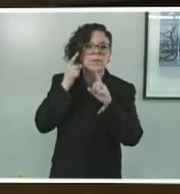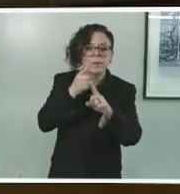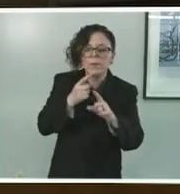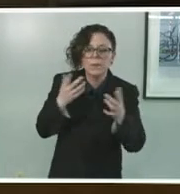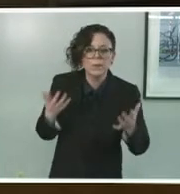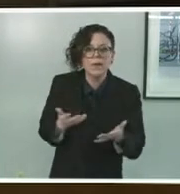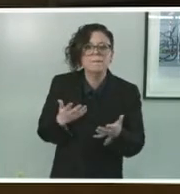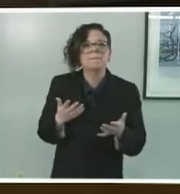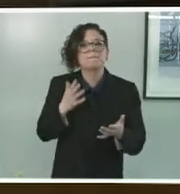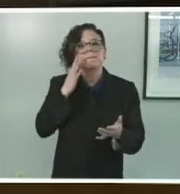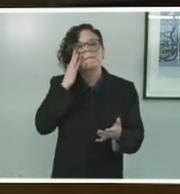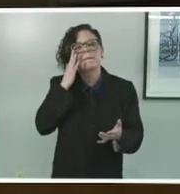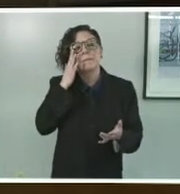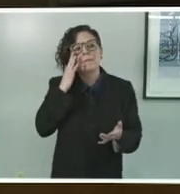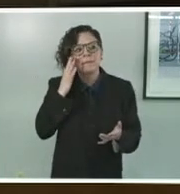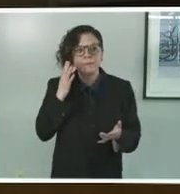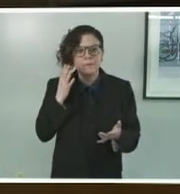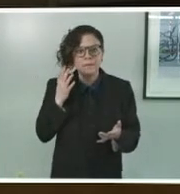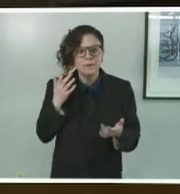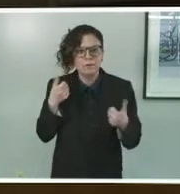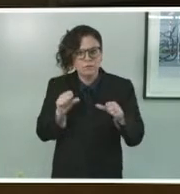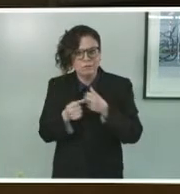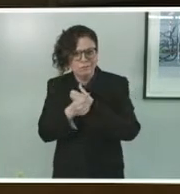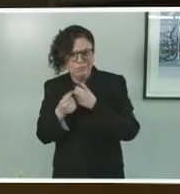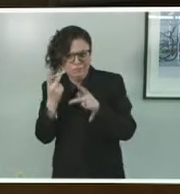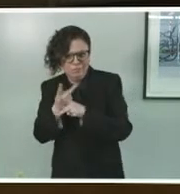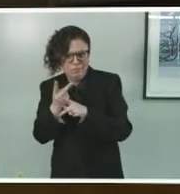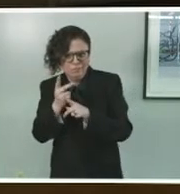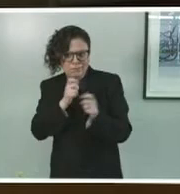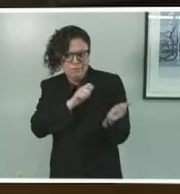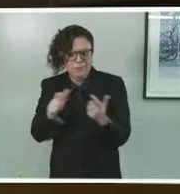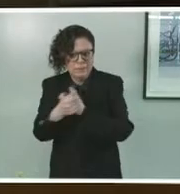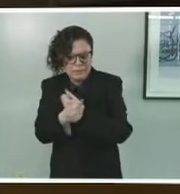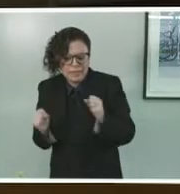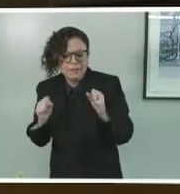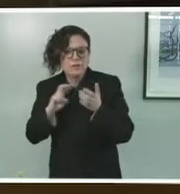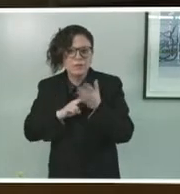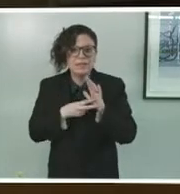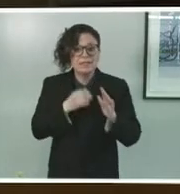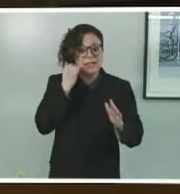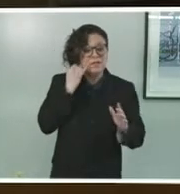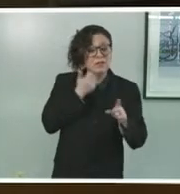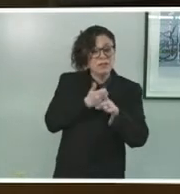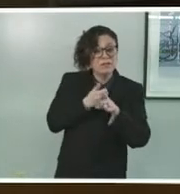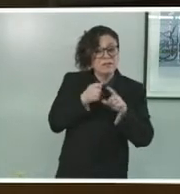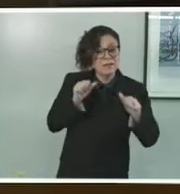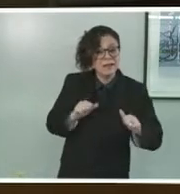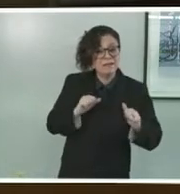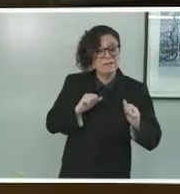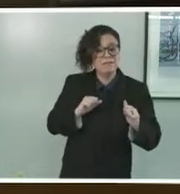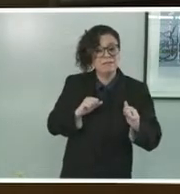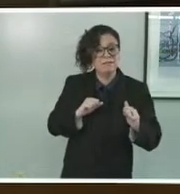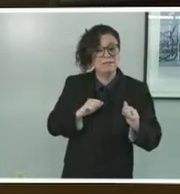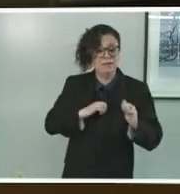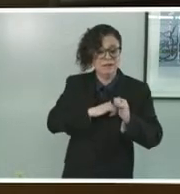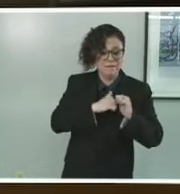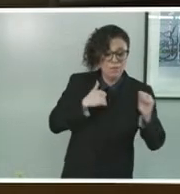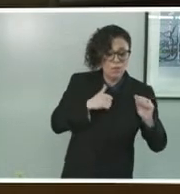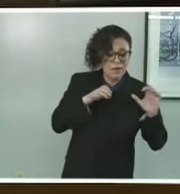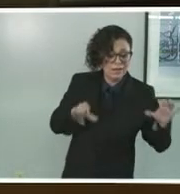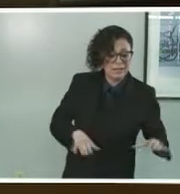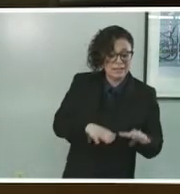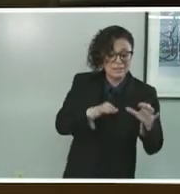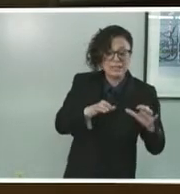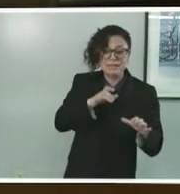can sort of, refrain from activities that aren't to provide that